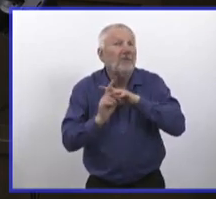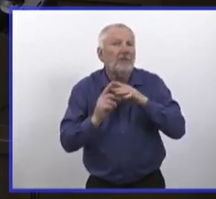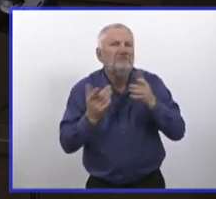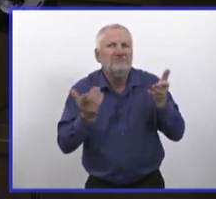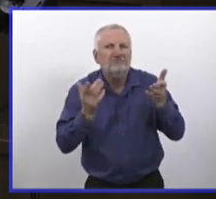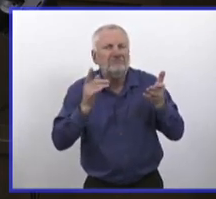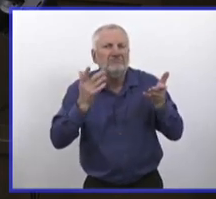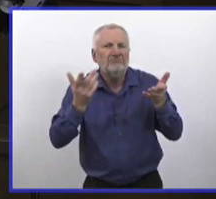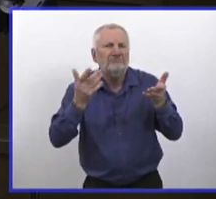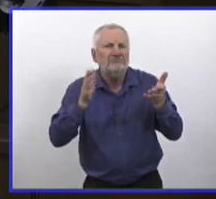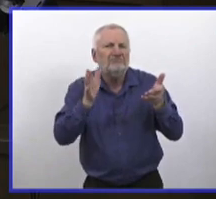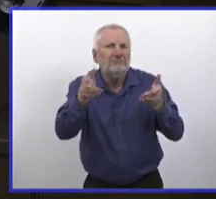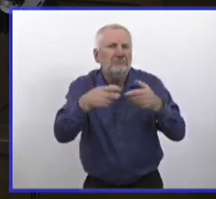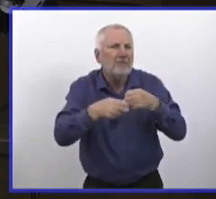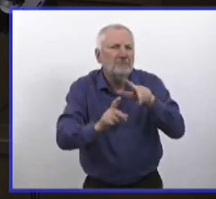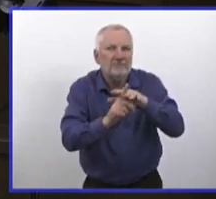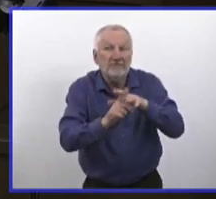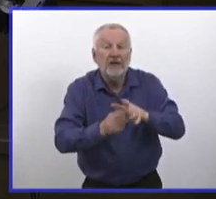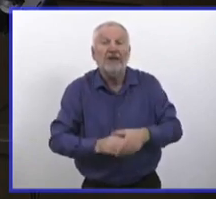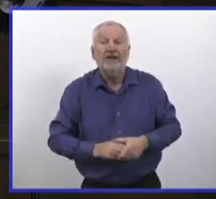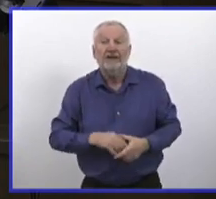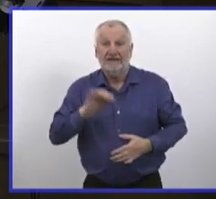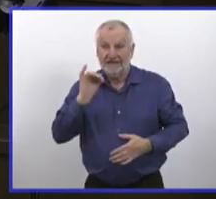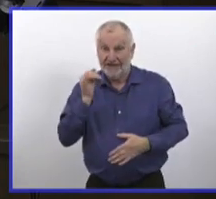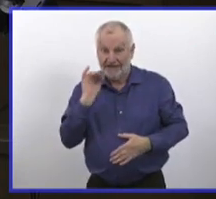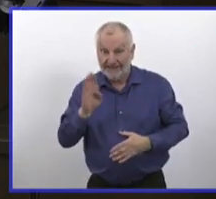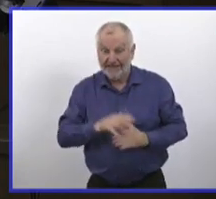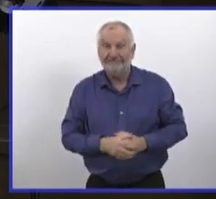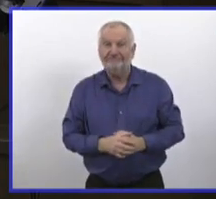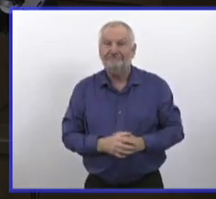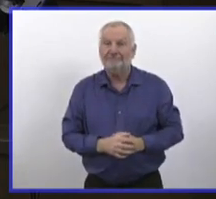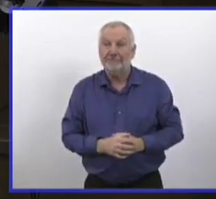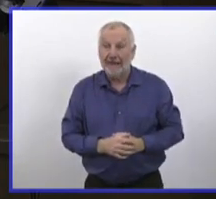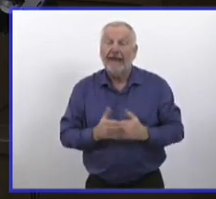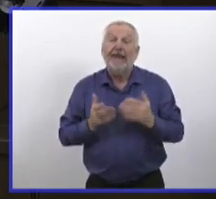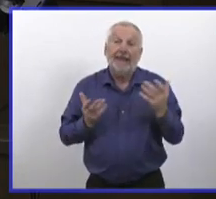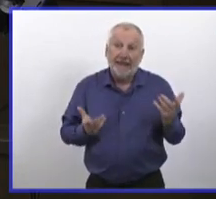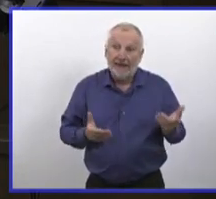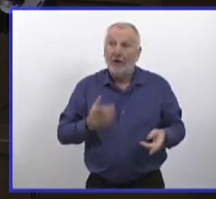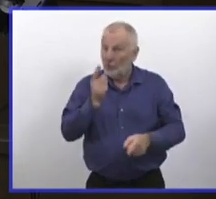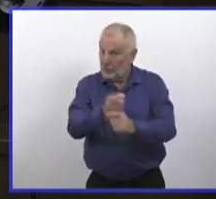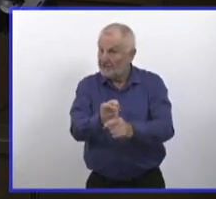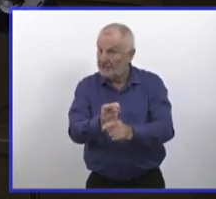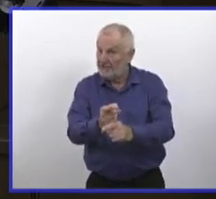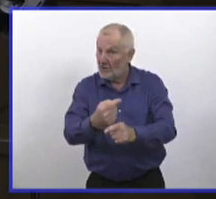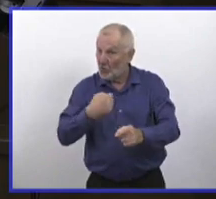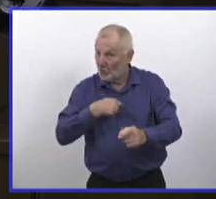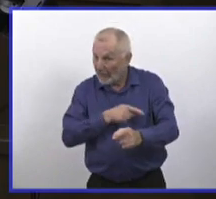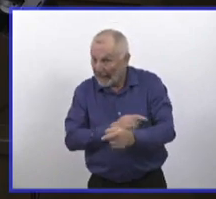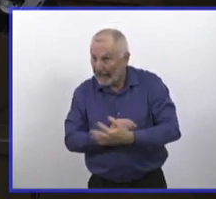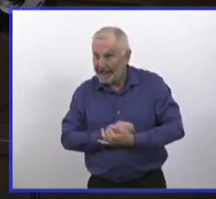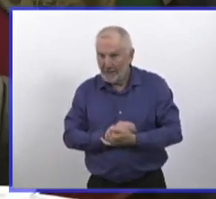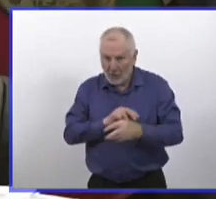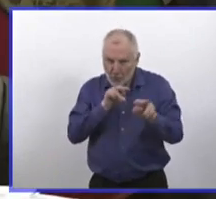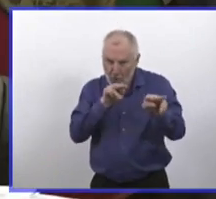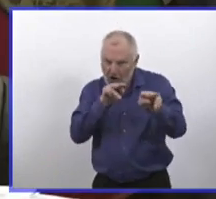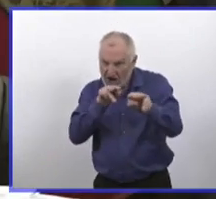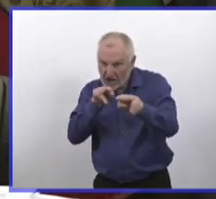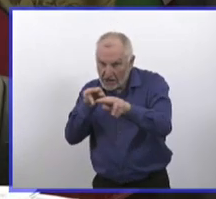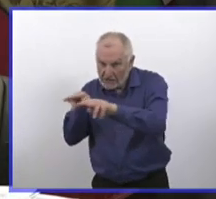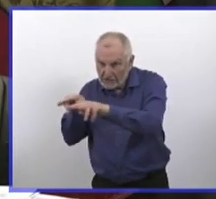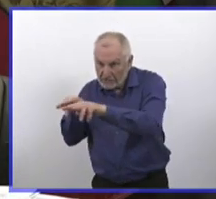Well, certainly we are watching how well it works for us